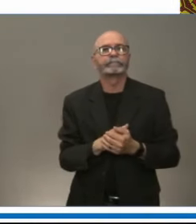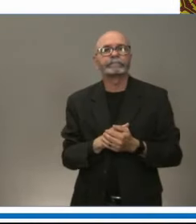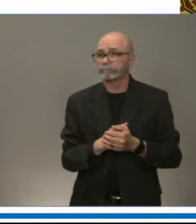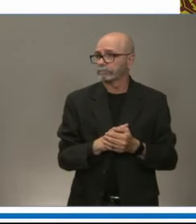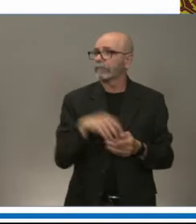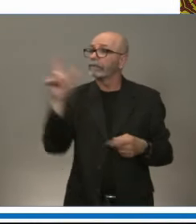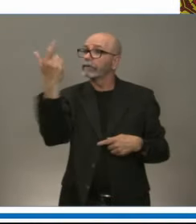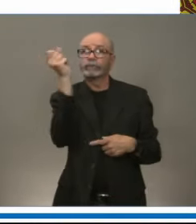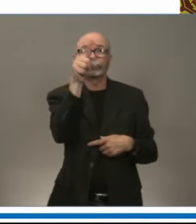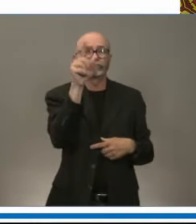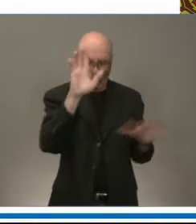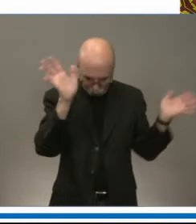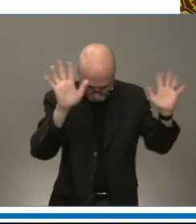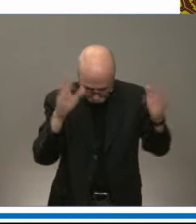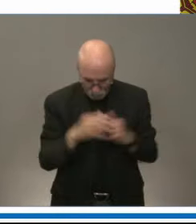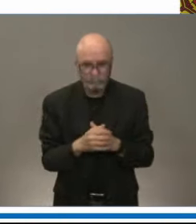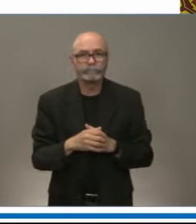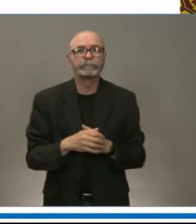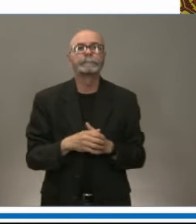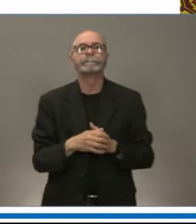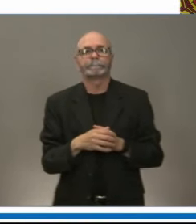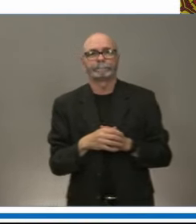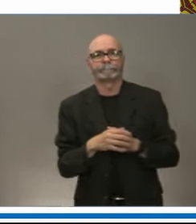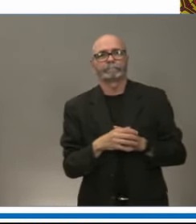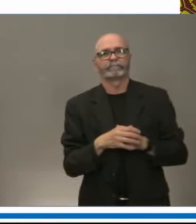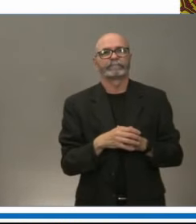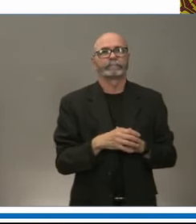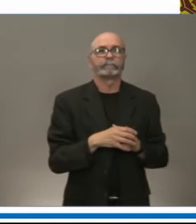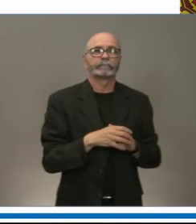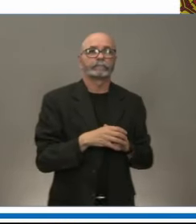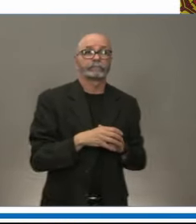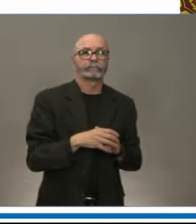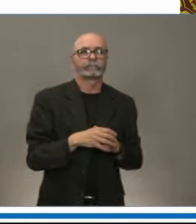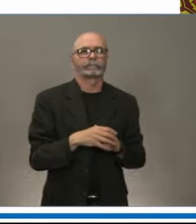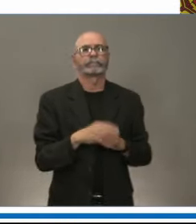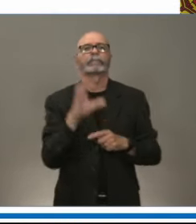No, I do not. Next, we'll go to Lindsay Armstrong with All Nova Scotia.